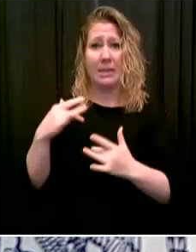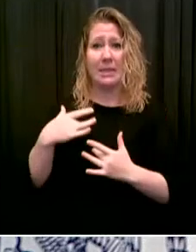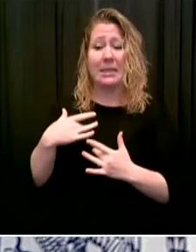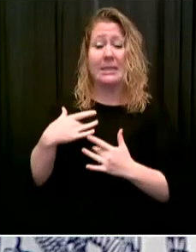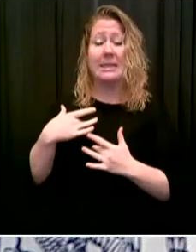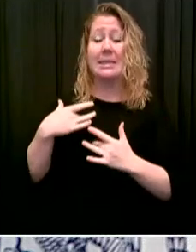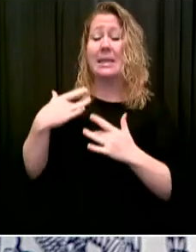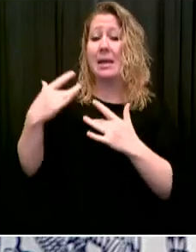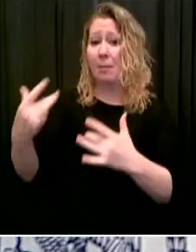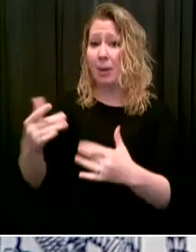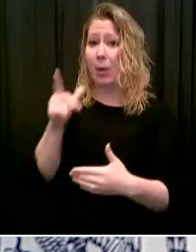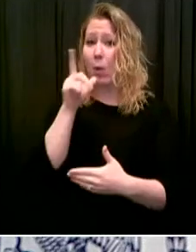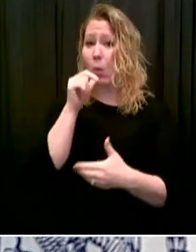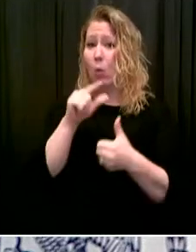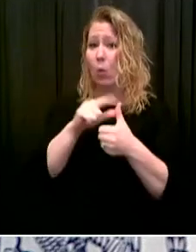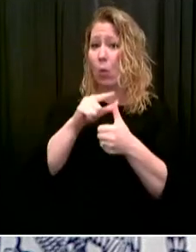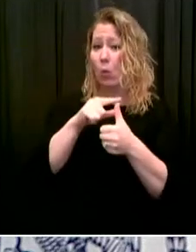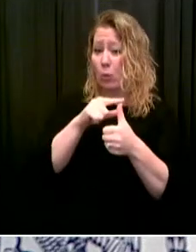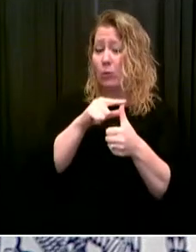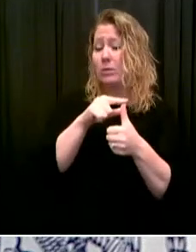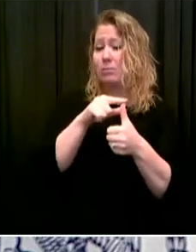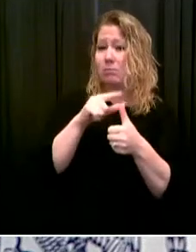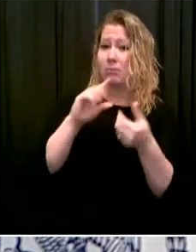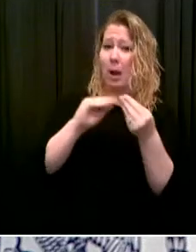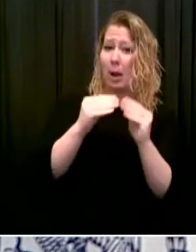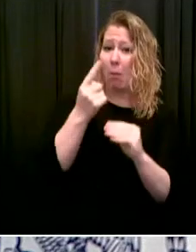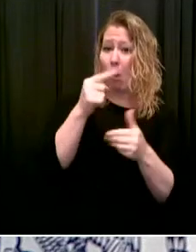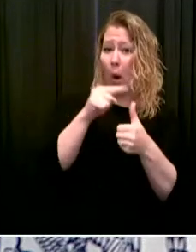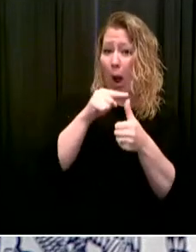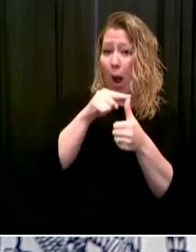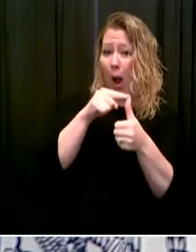does win if it's a pretty decisive